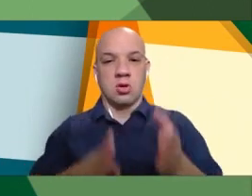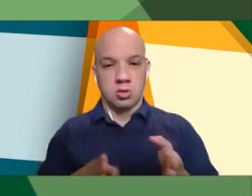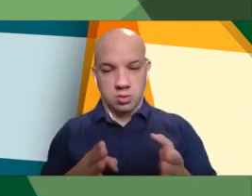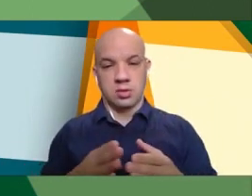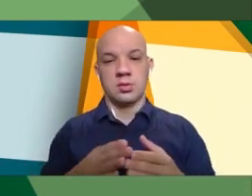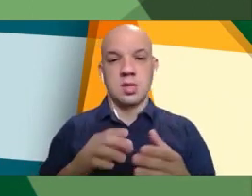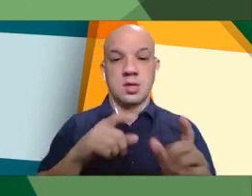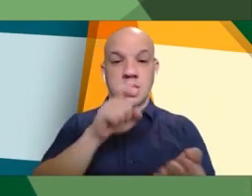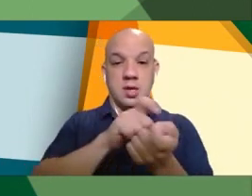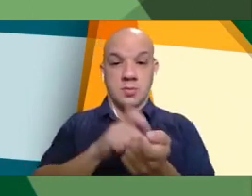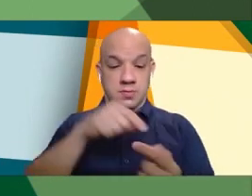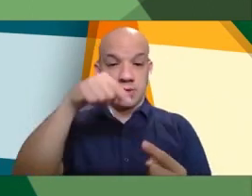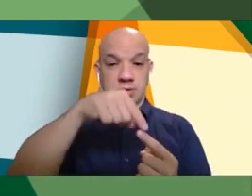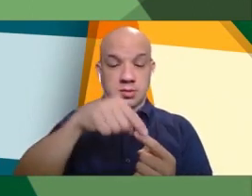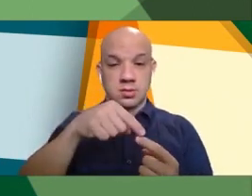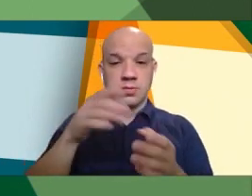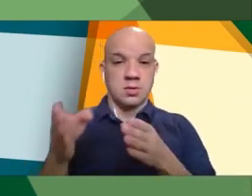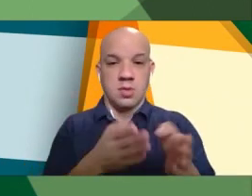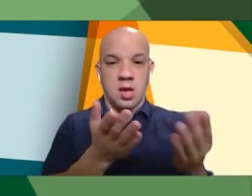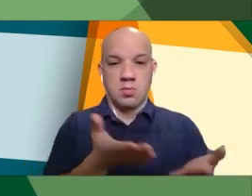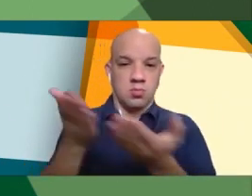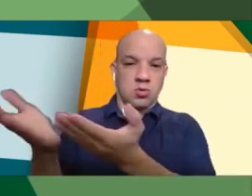prime bidder's proposal or bid.